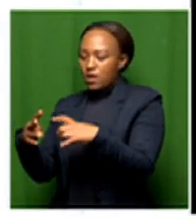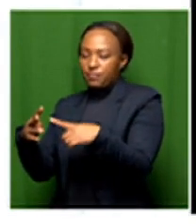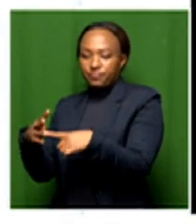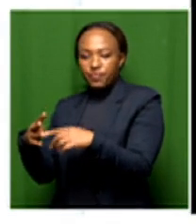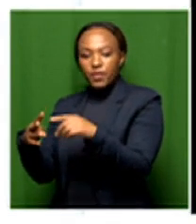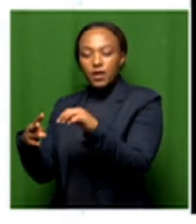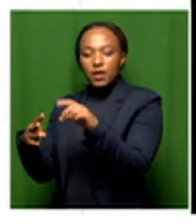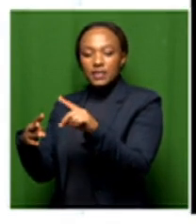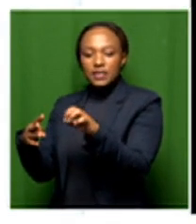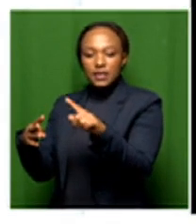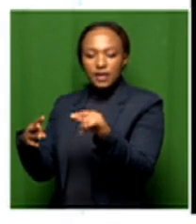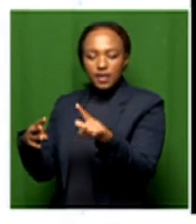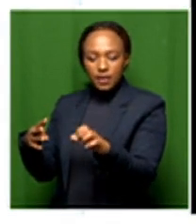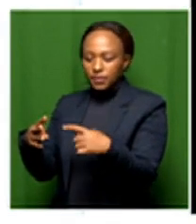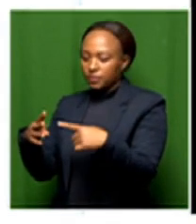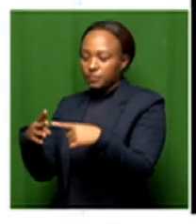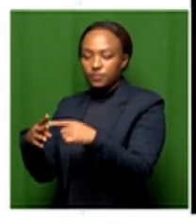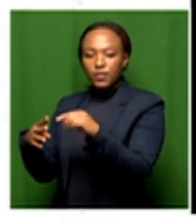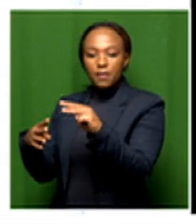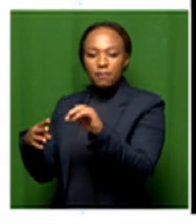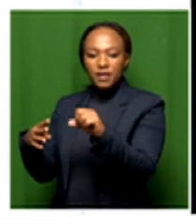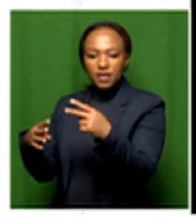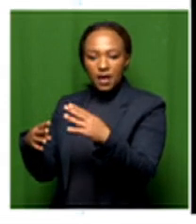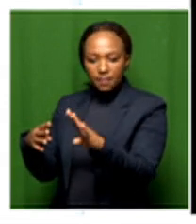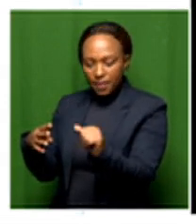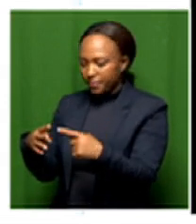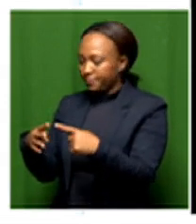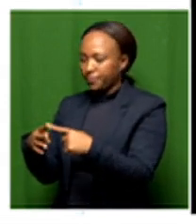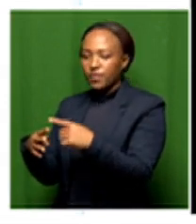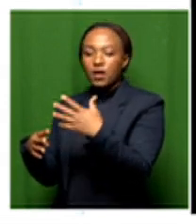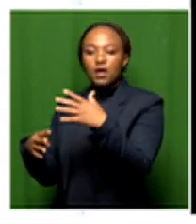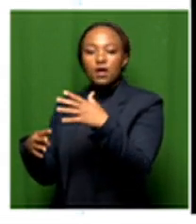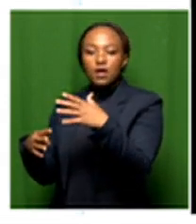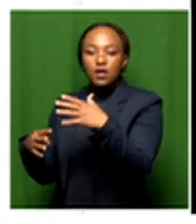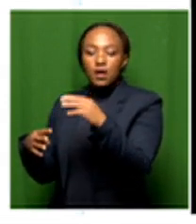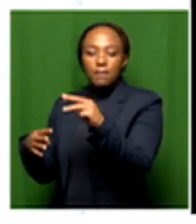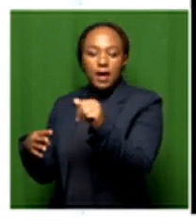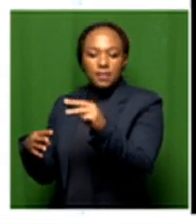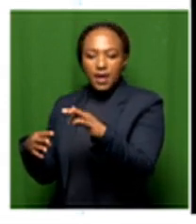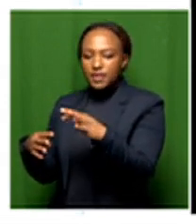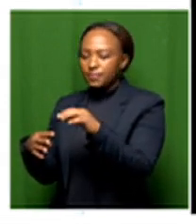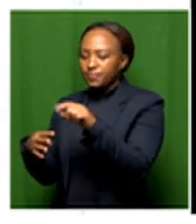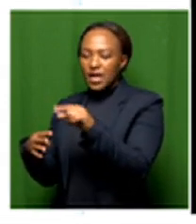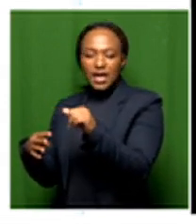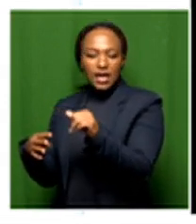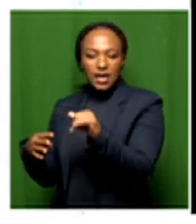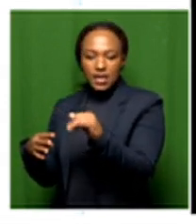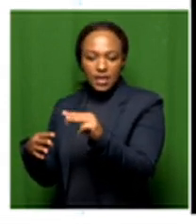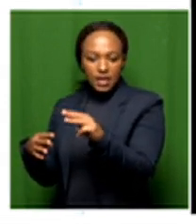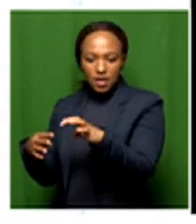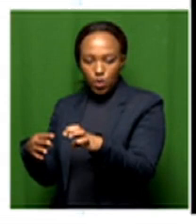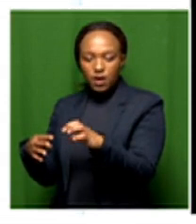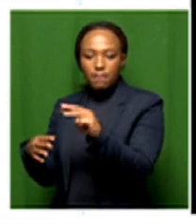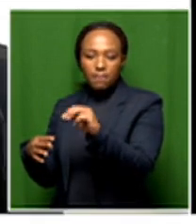de Lille, the likes of Herman Mashaba, Mmusi Maimane, Lindiwe Mazibuko, just with regard to